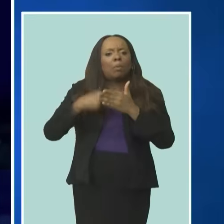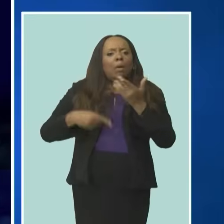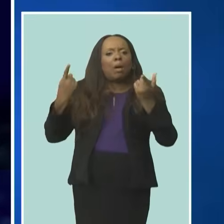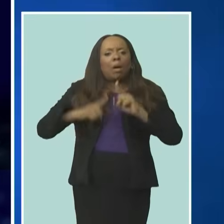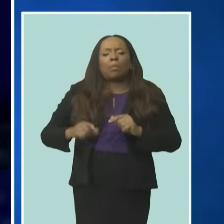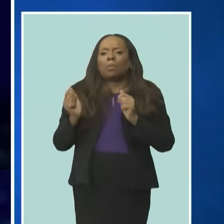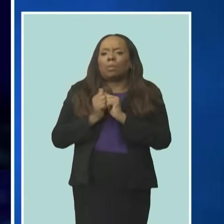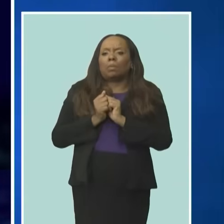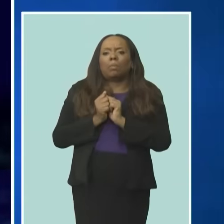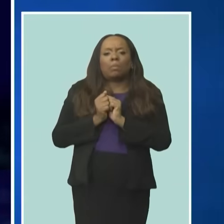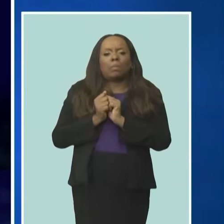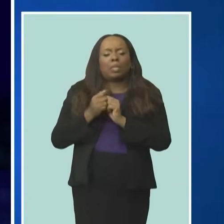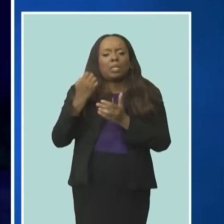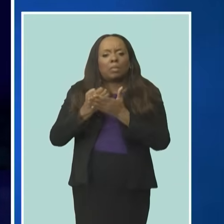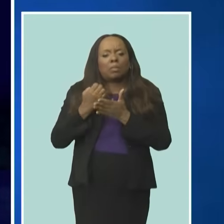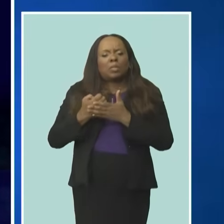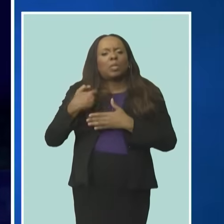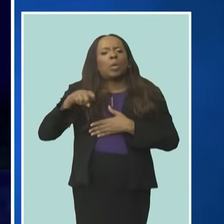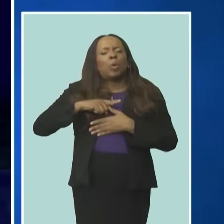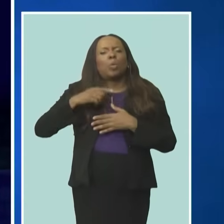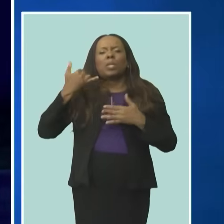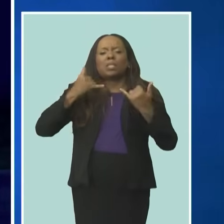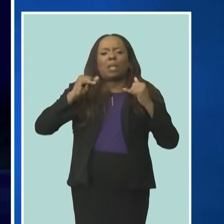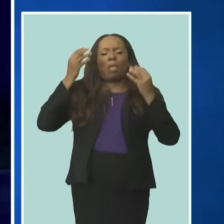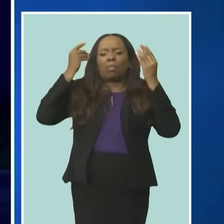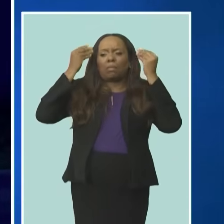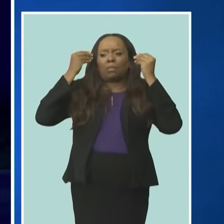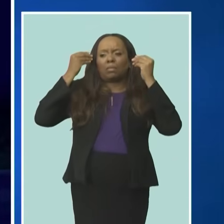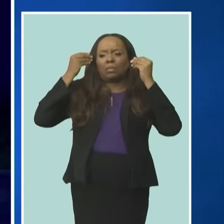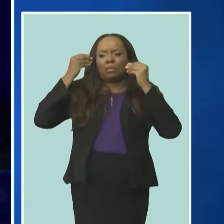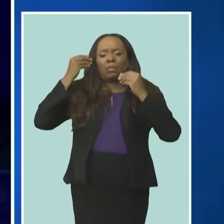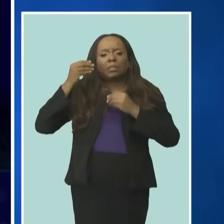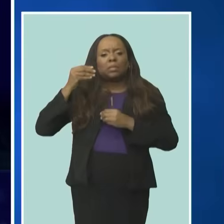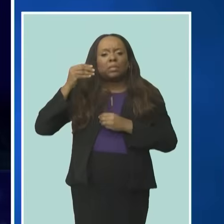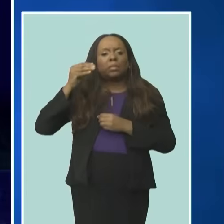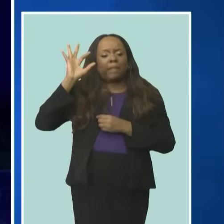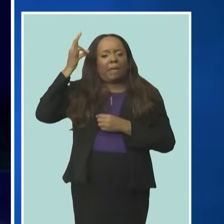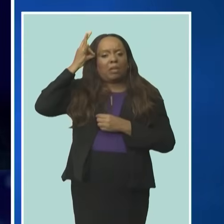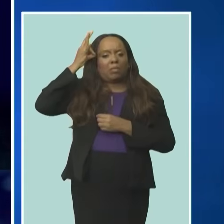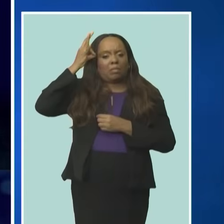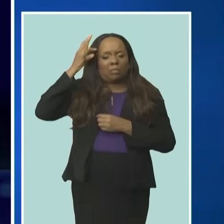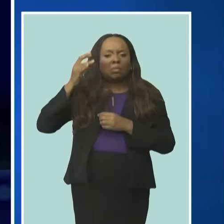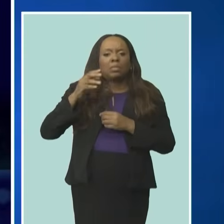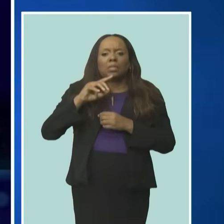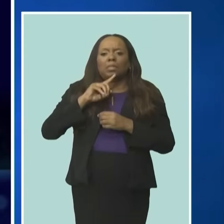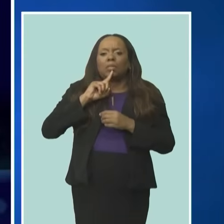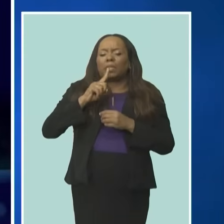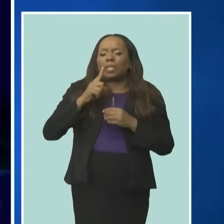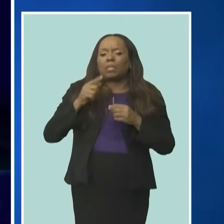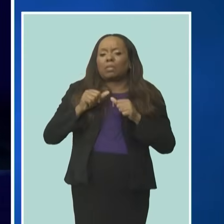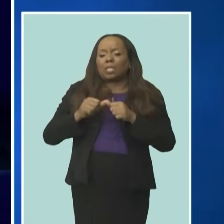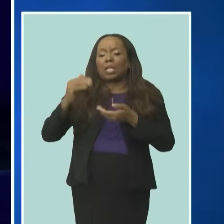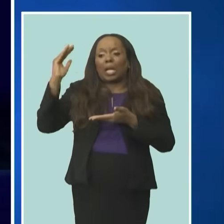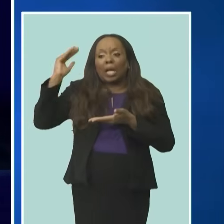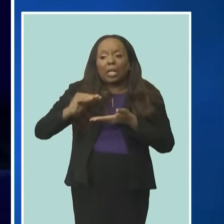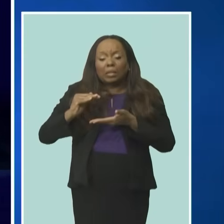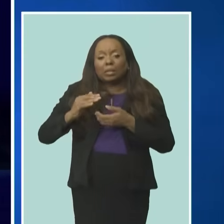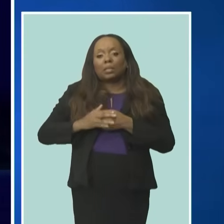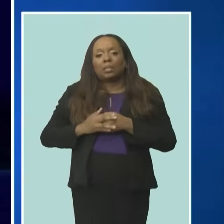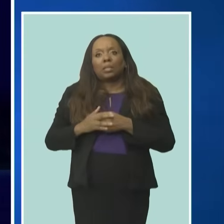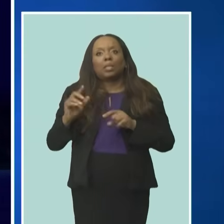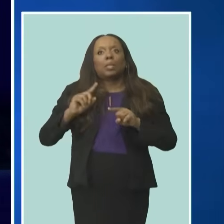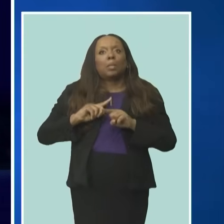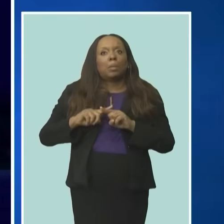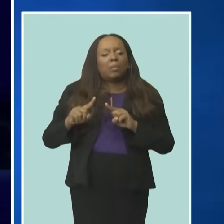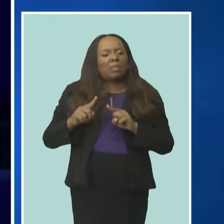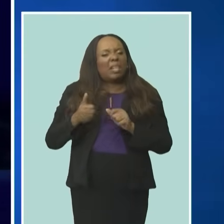Fed cuts more? So we'd be in the camp of thinking yes to the Fed cutting more. However, it's going to be a rare situation where you're going to have everything still being pretty